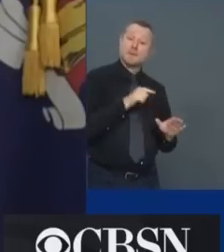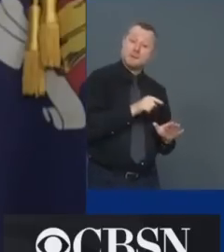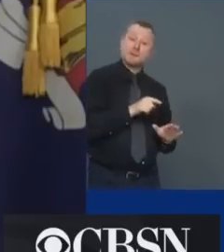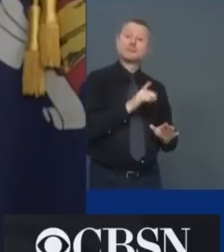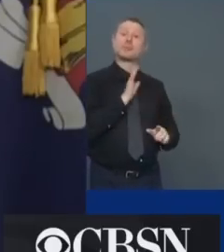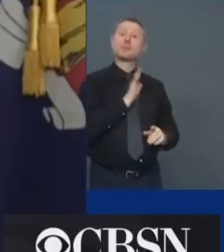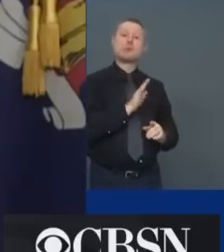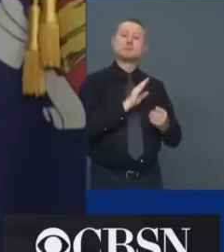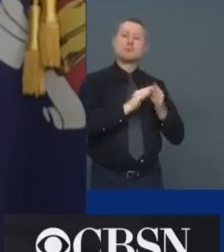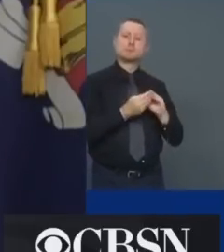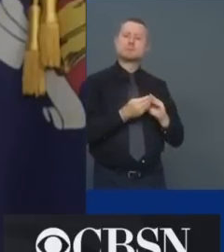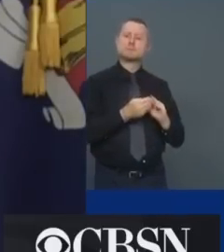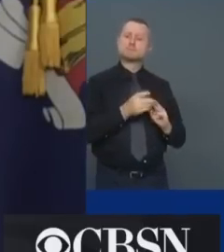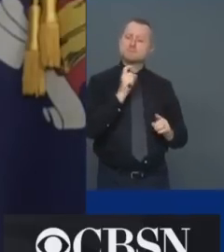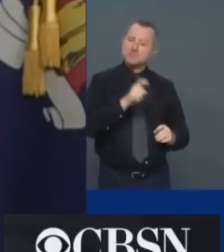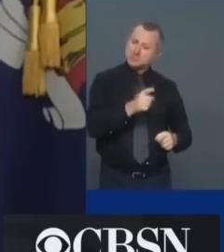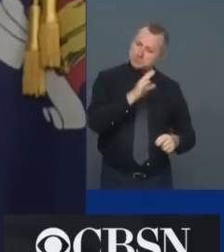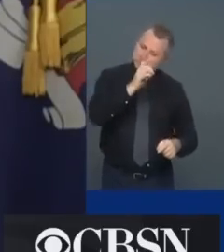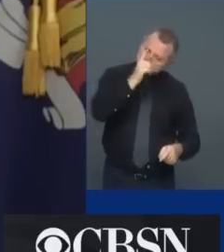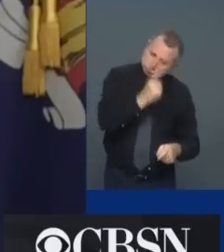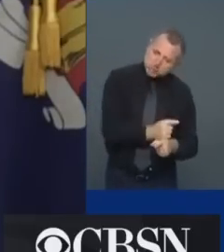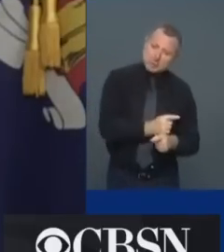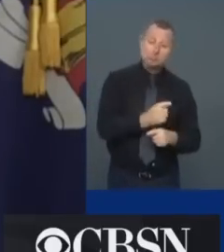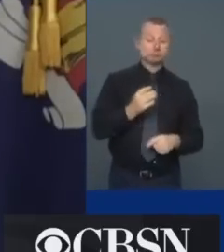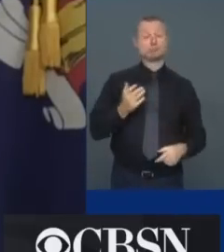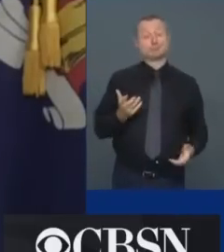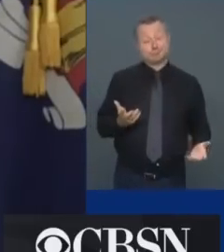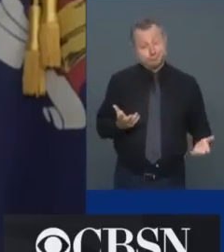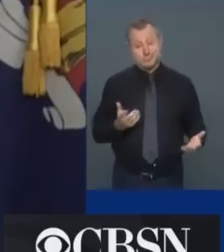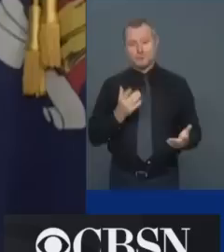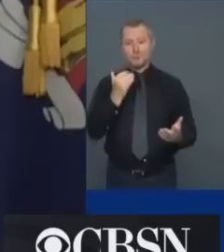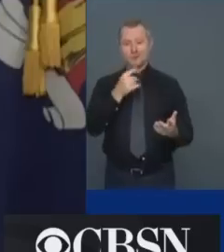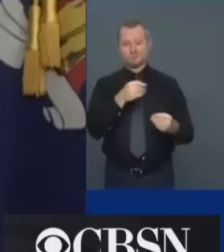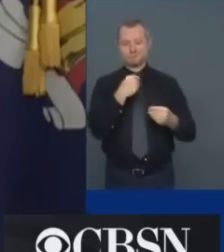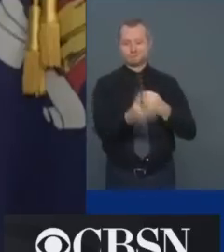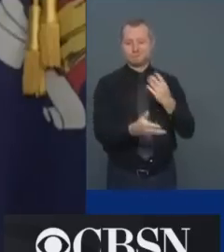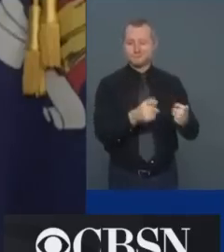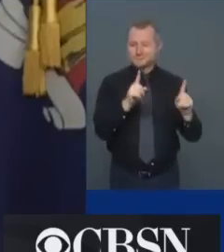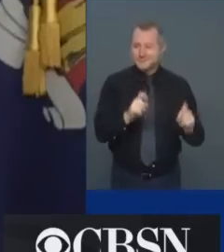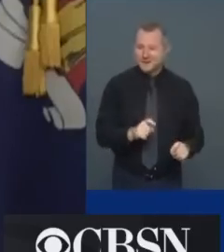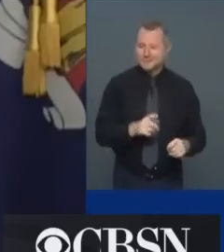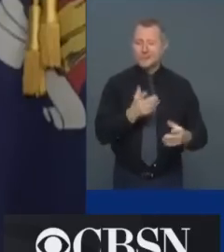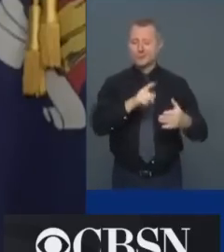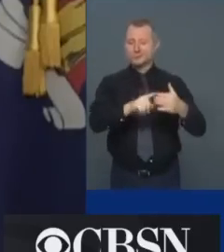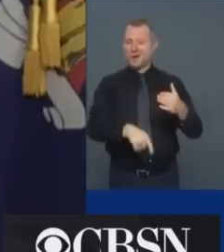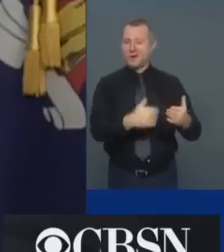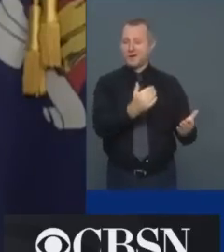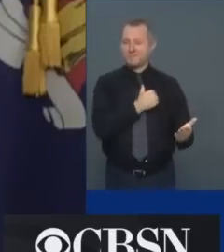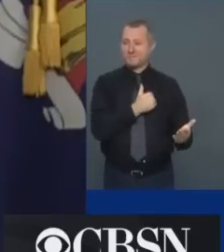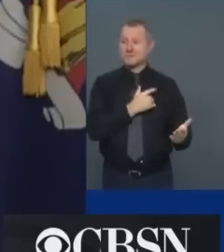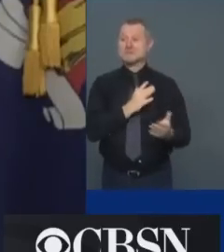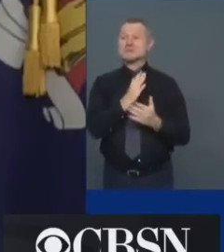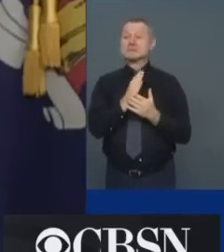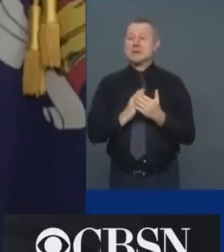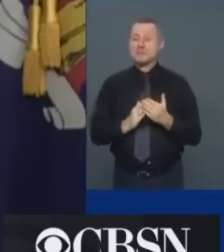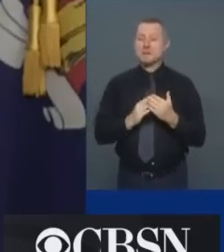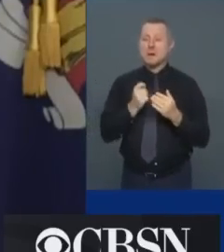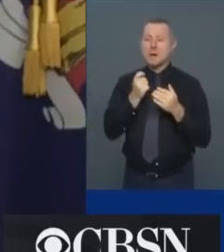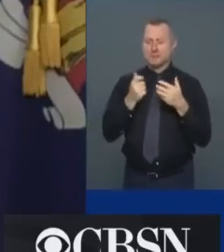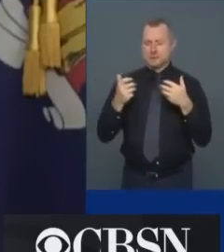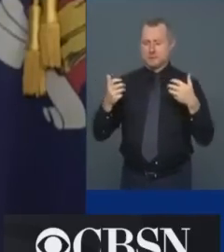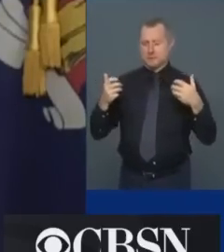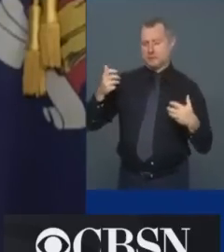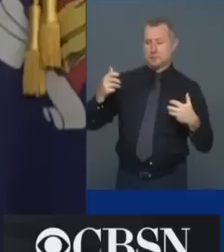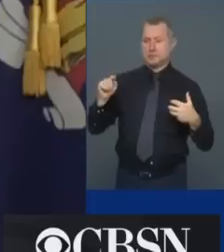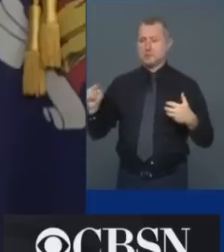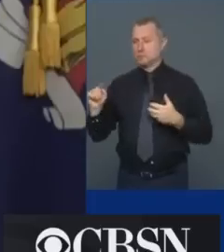actually did the test. And you'll have both sources. There may be a discrepancy on some days,